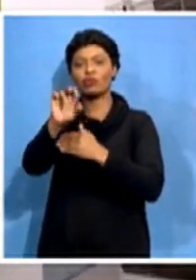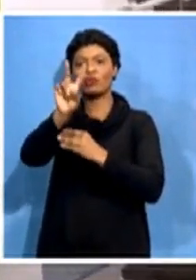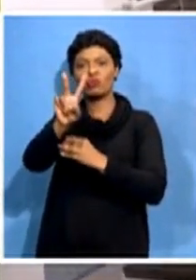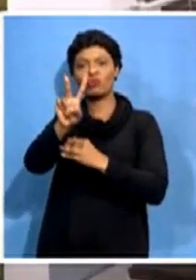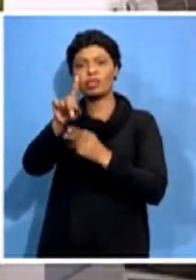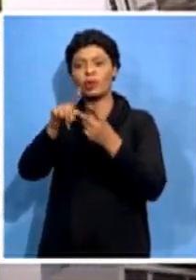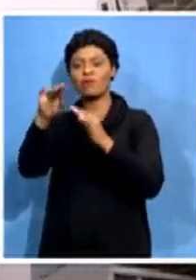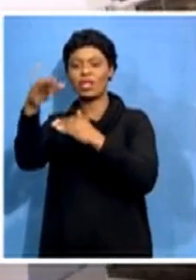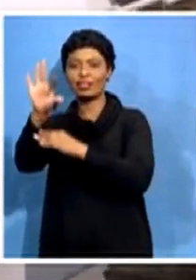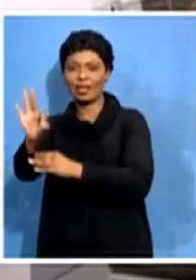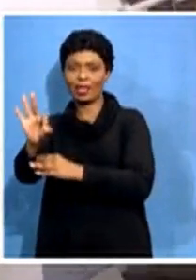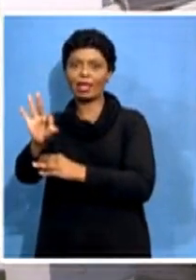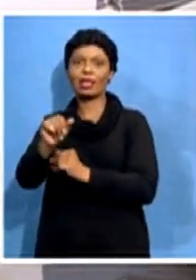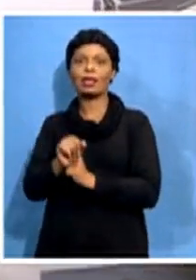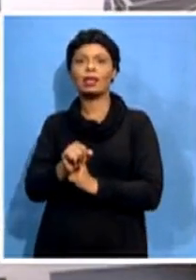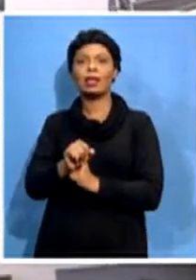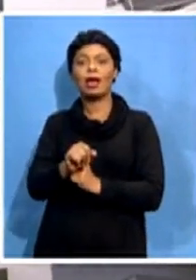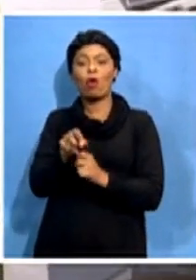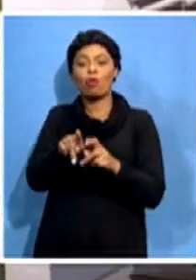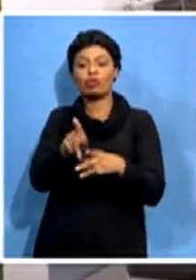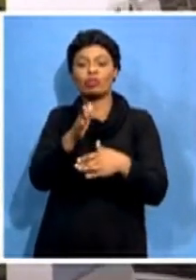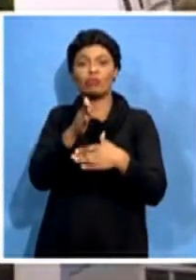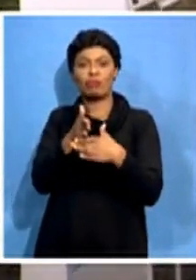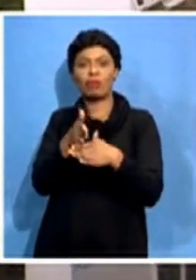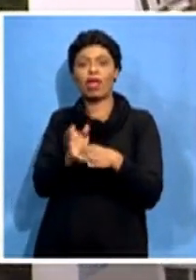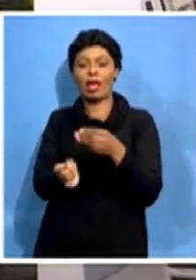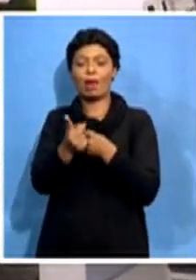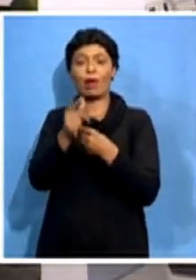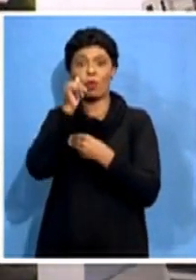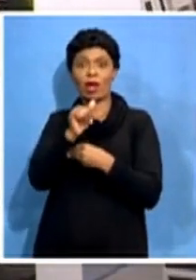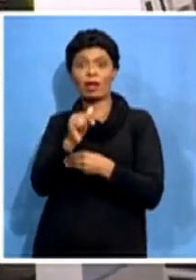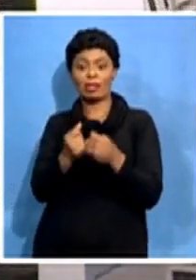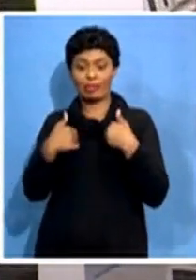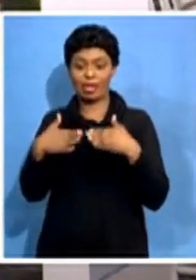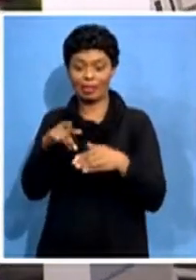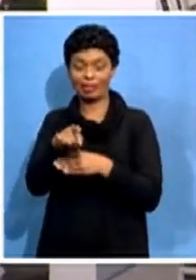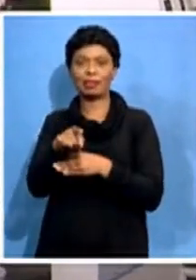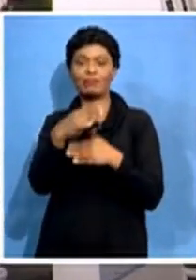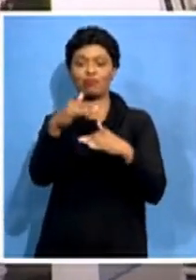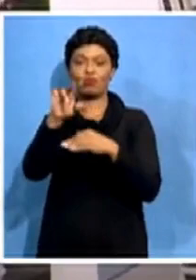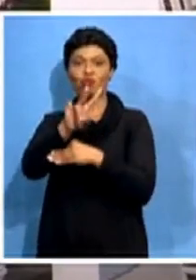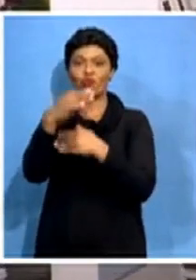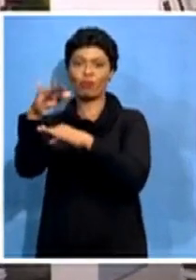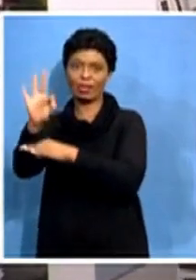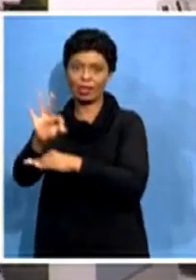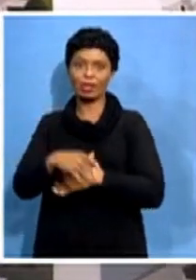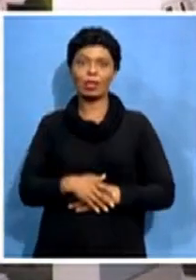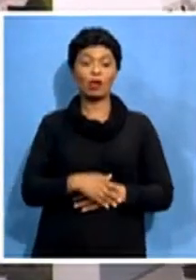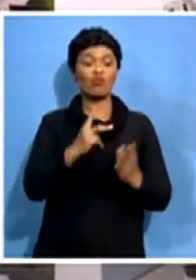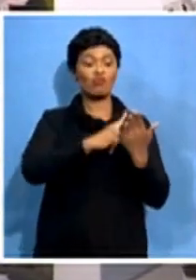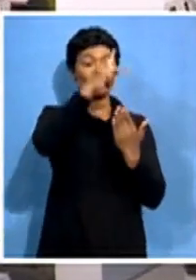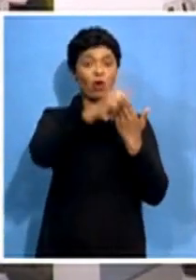time. From an economic point of view, the project itself is committing to